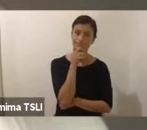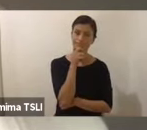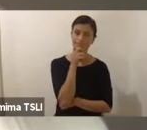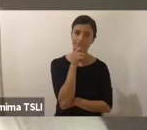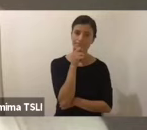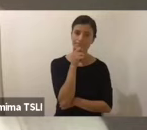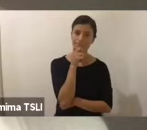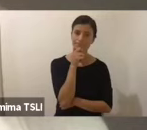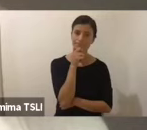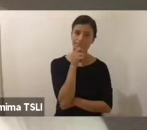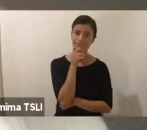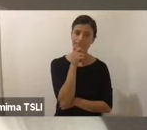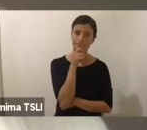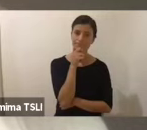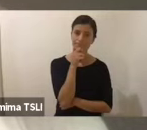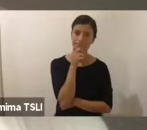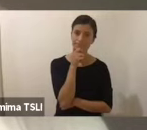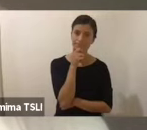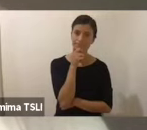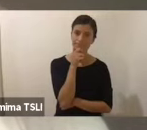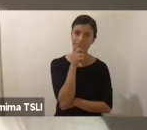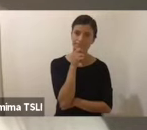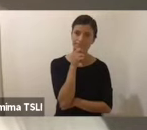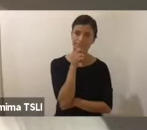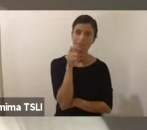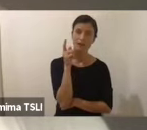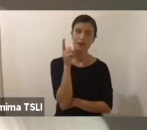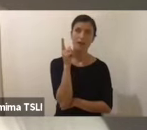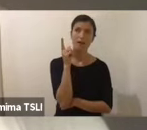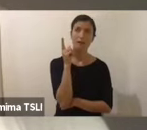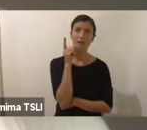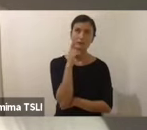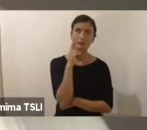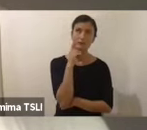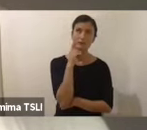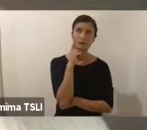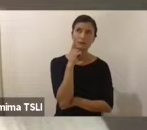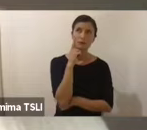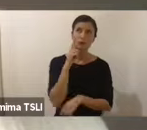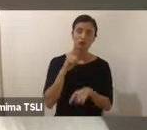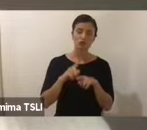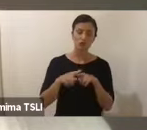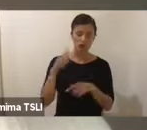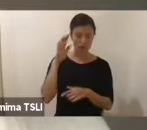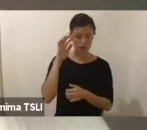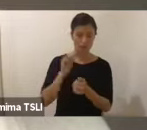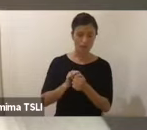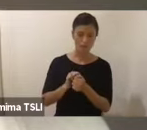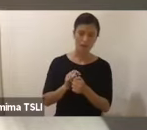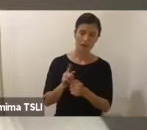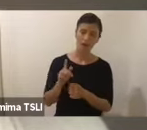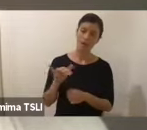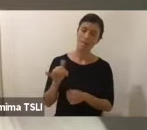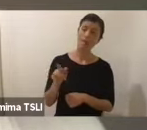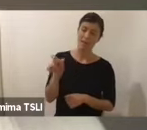i think i try to remember that it might have been quite difficult for this person to come